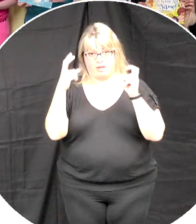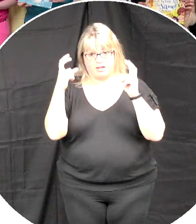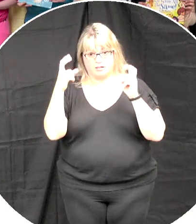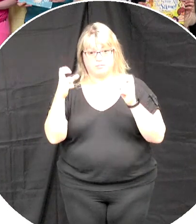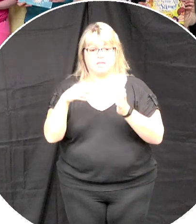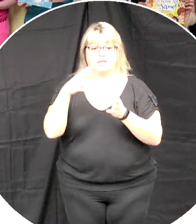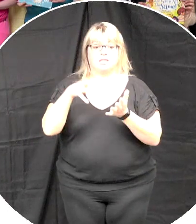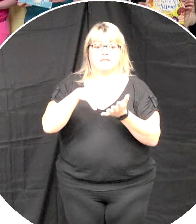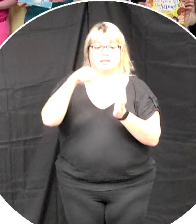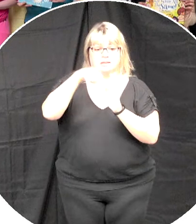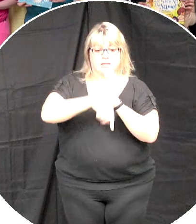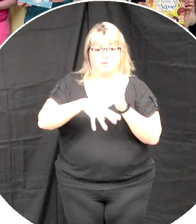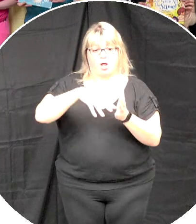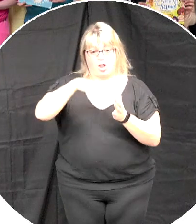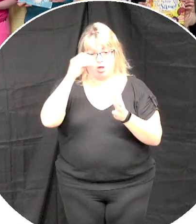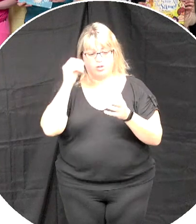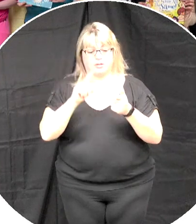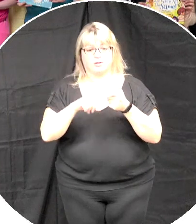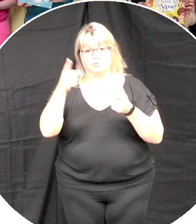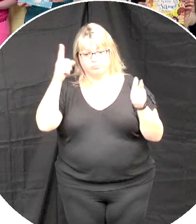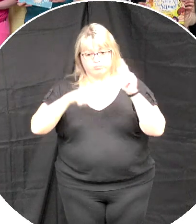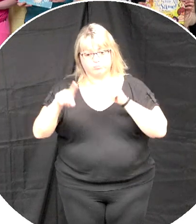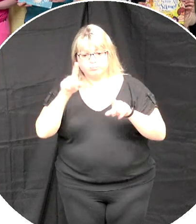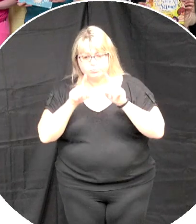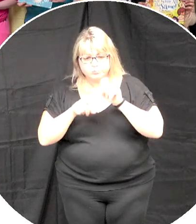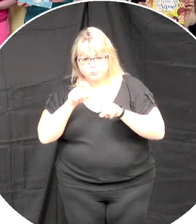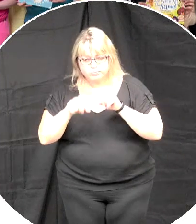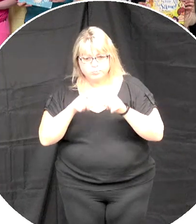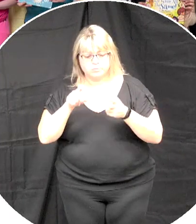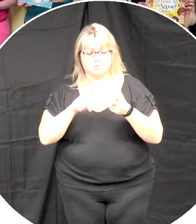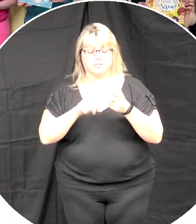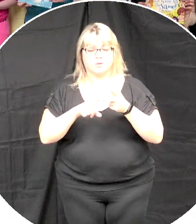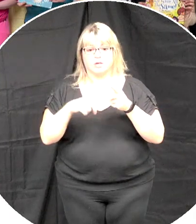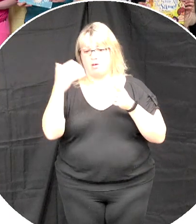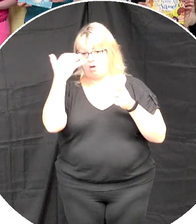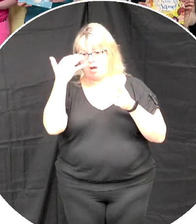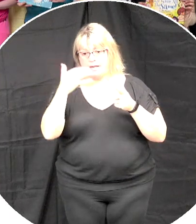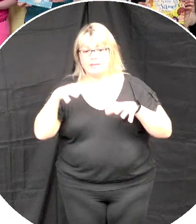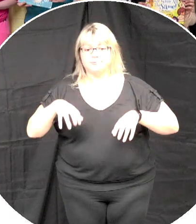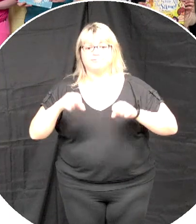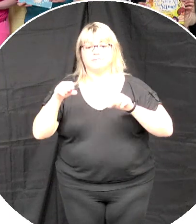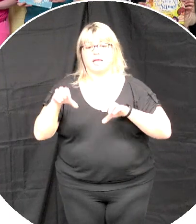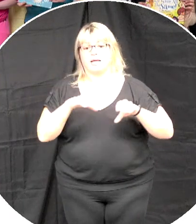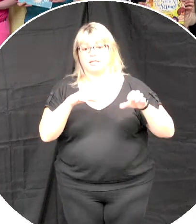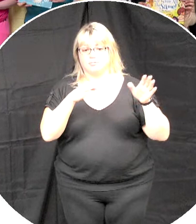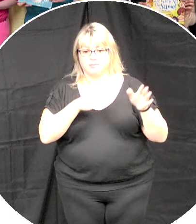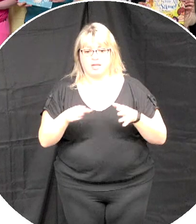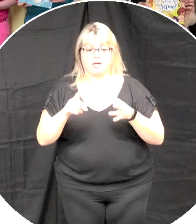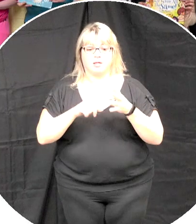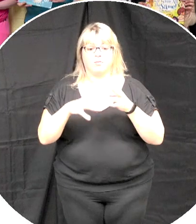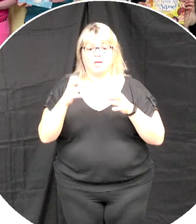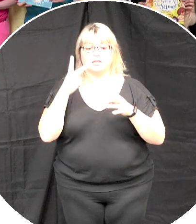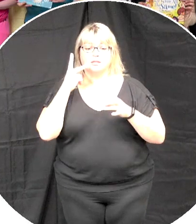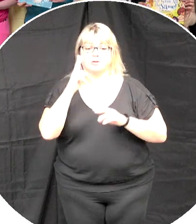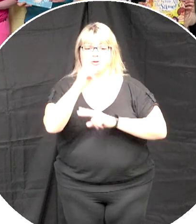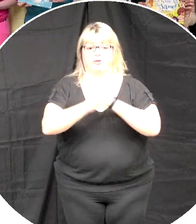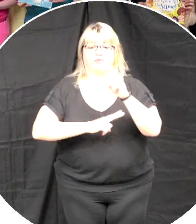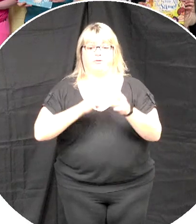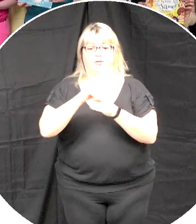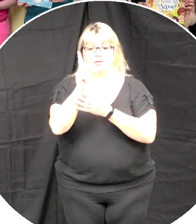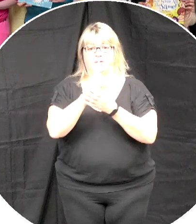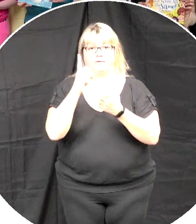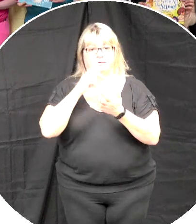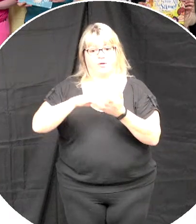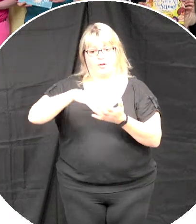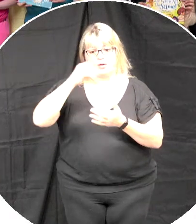deep learning framework, collaborative inquiry, autism action plan, universal design for learning,